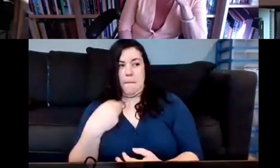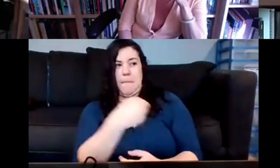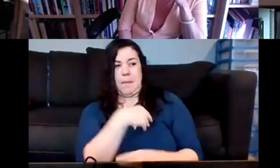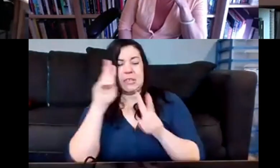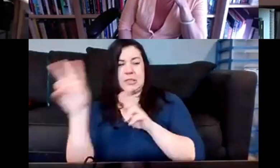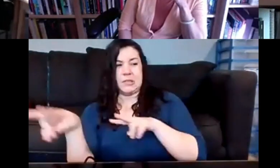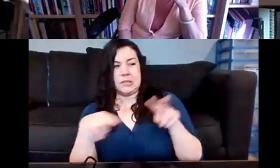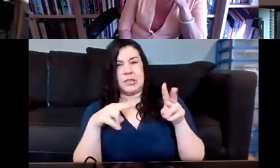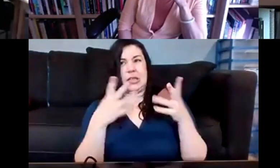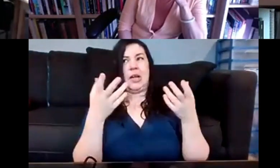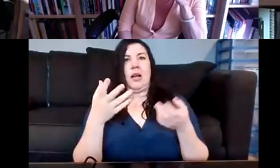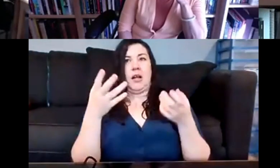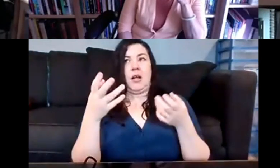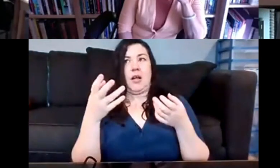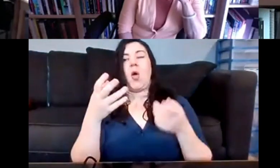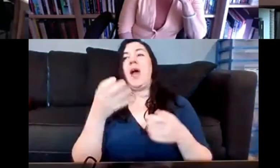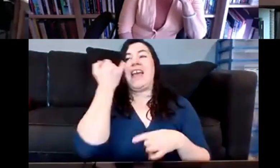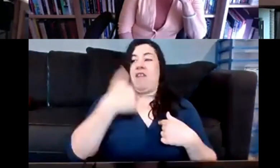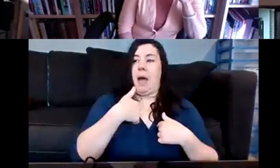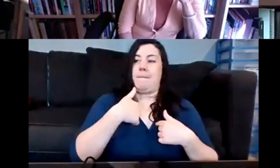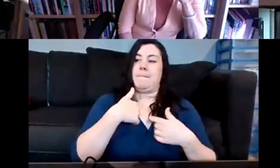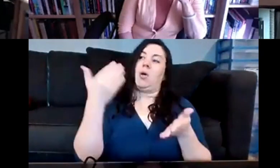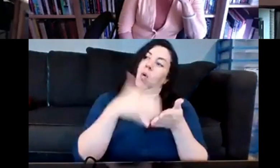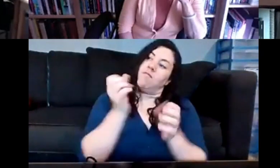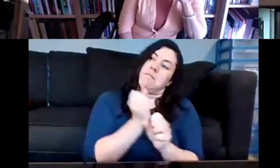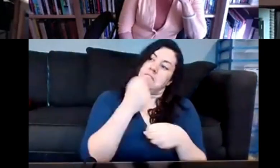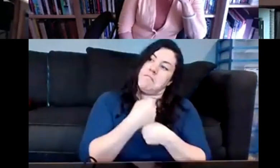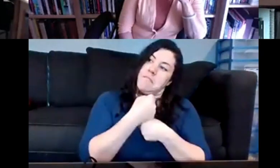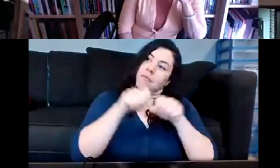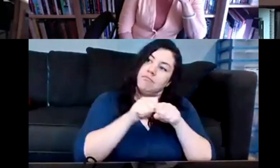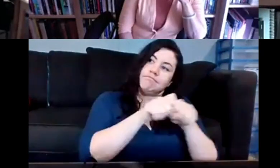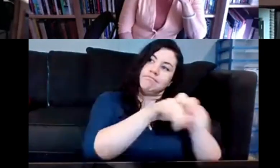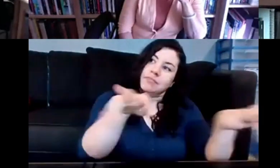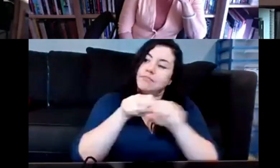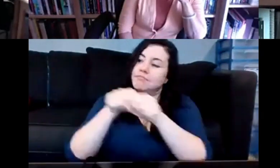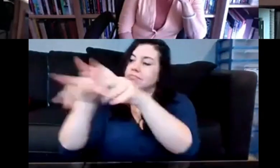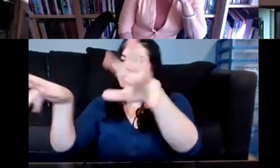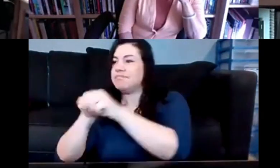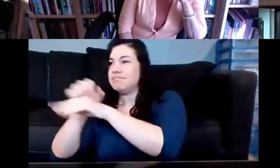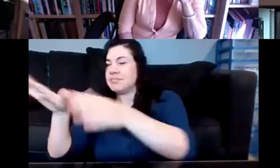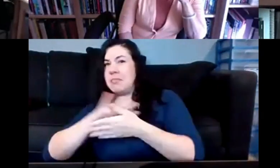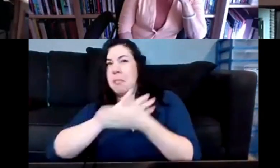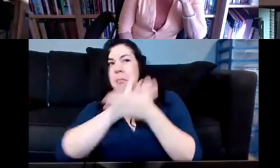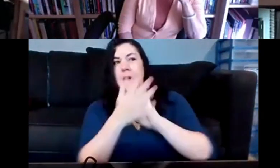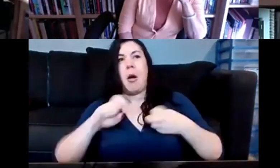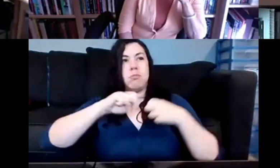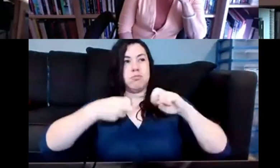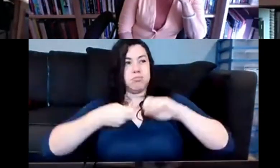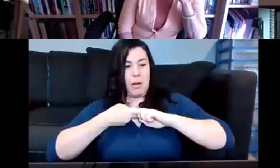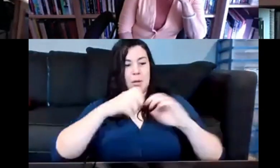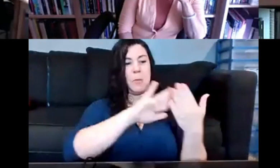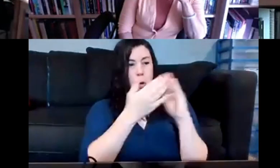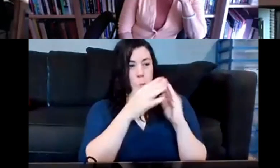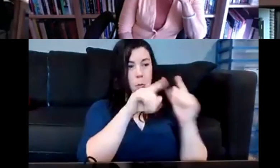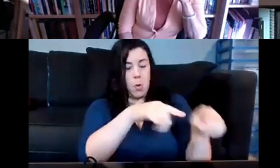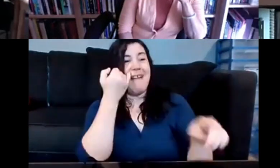became problematic to continue to produce outside of me not creating a community with the family member. The